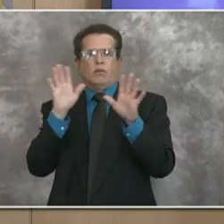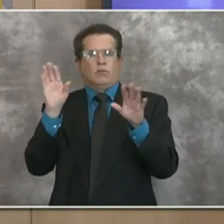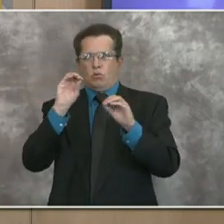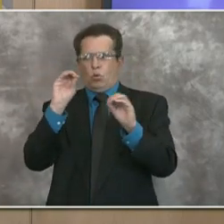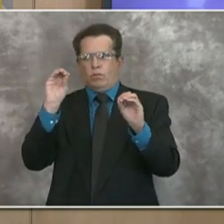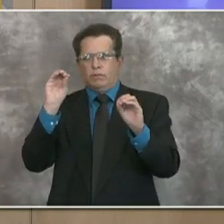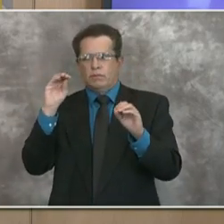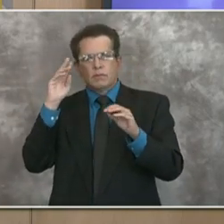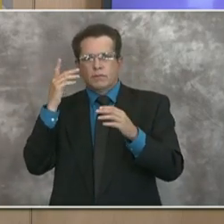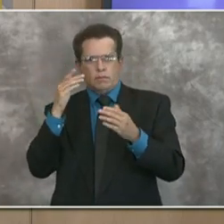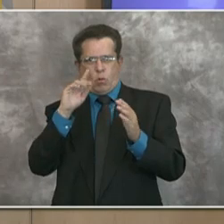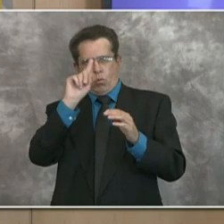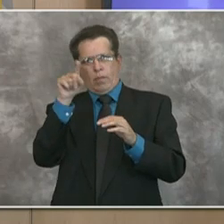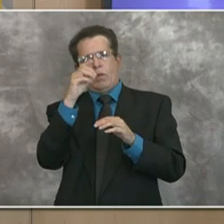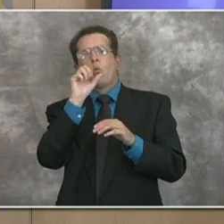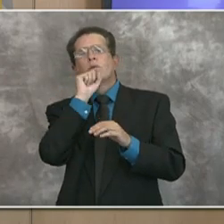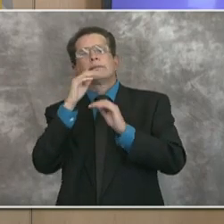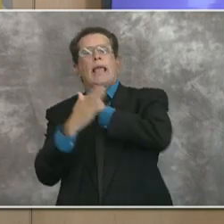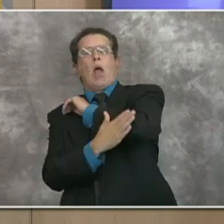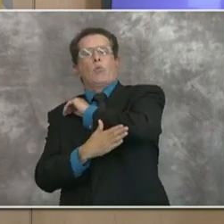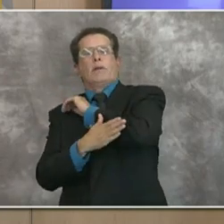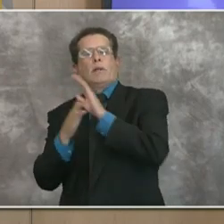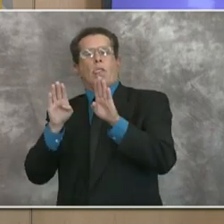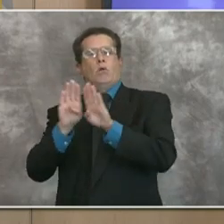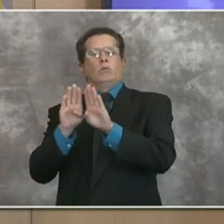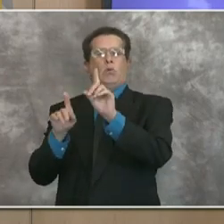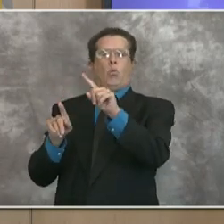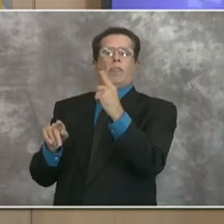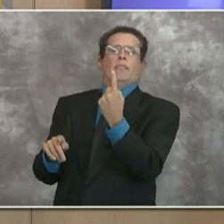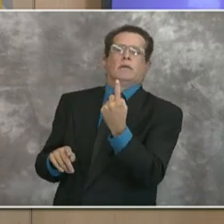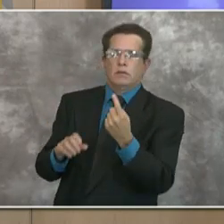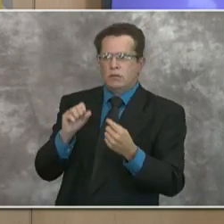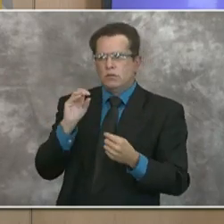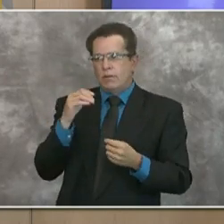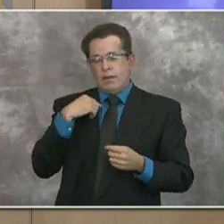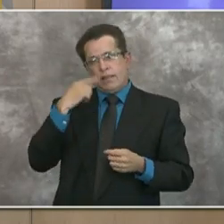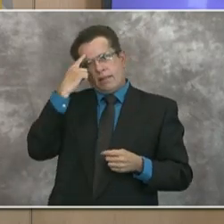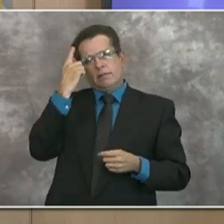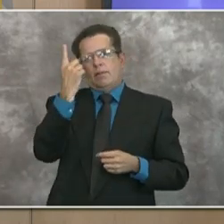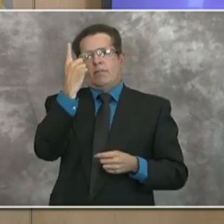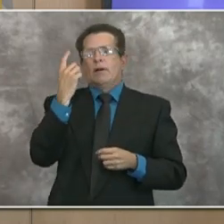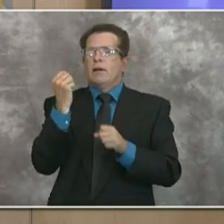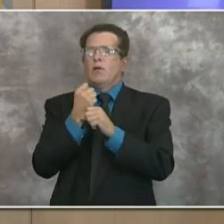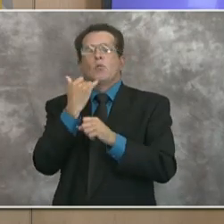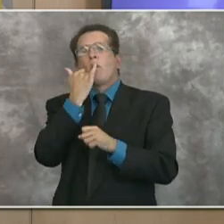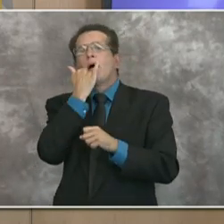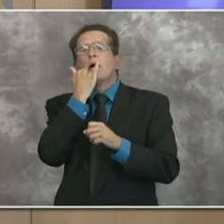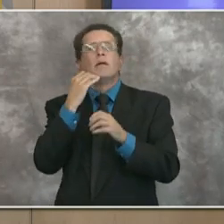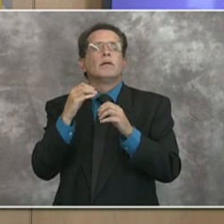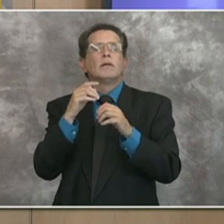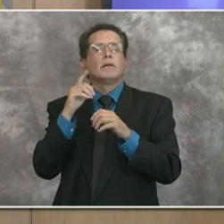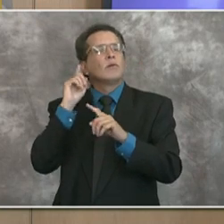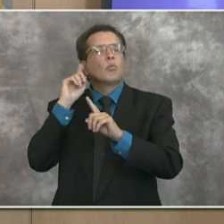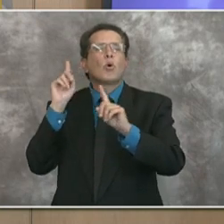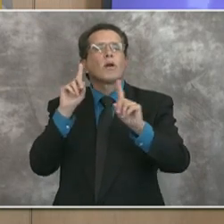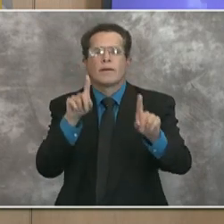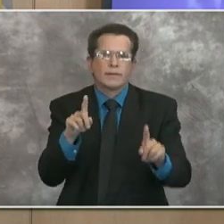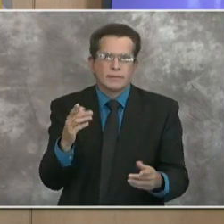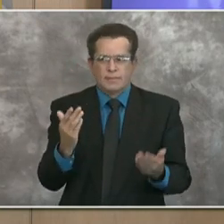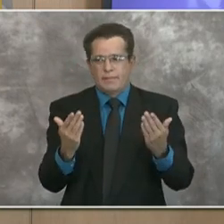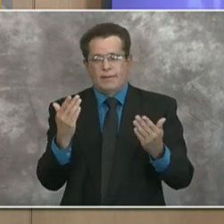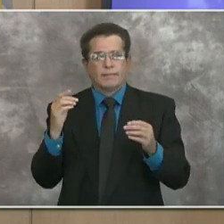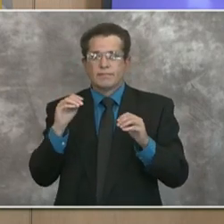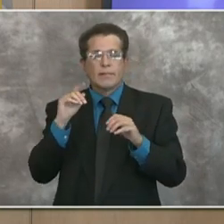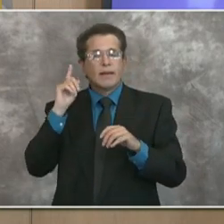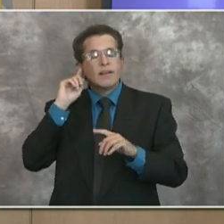close anything other than Orange County. And so I think, you know, somebody perhaps got the wrong word and shared it, or things tend to take off